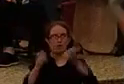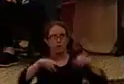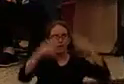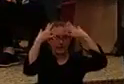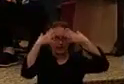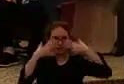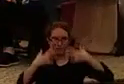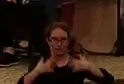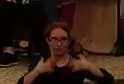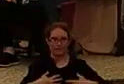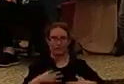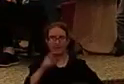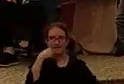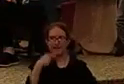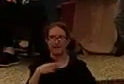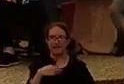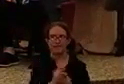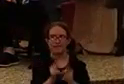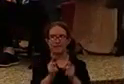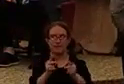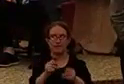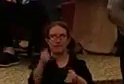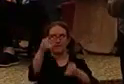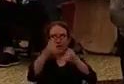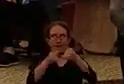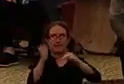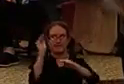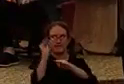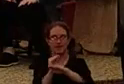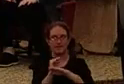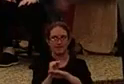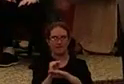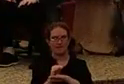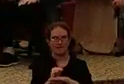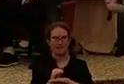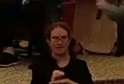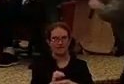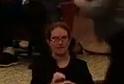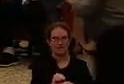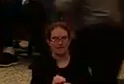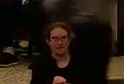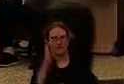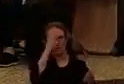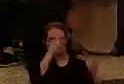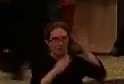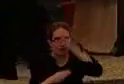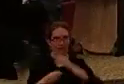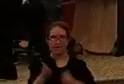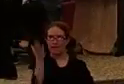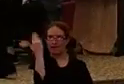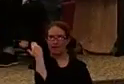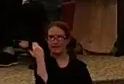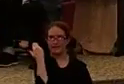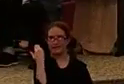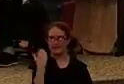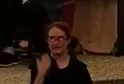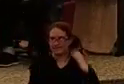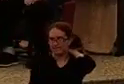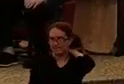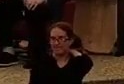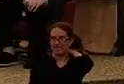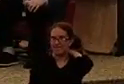you. And He's saying, let this be the last night of your issue of the past.